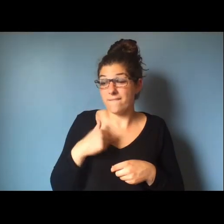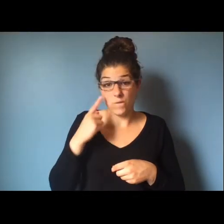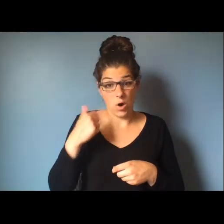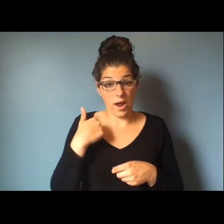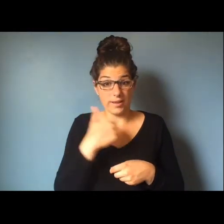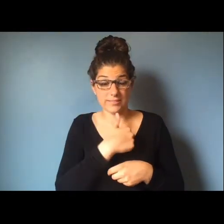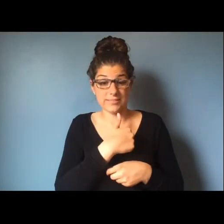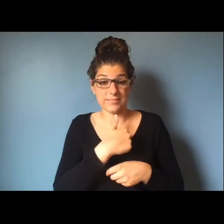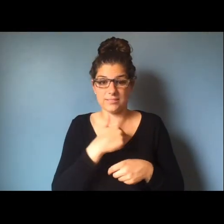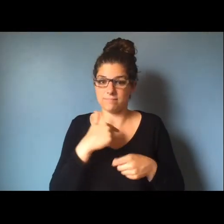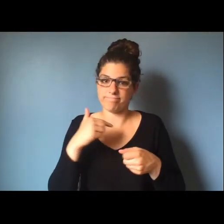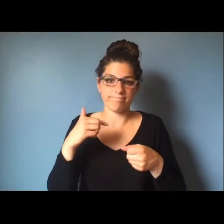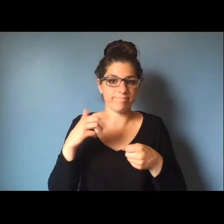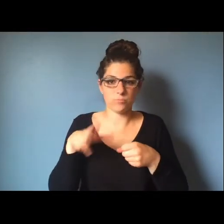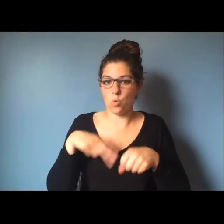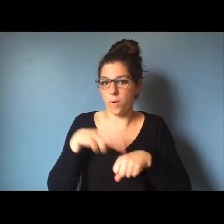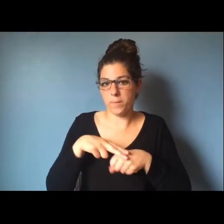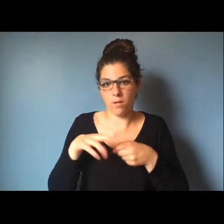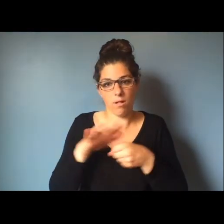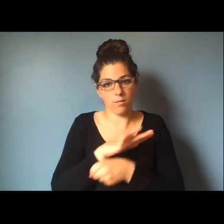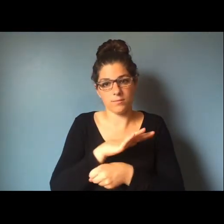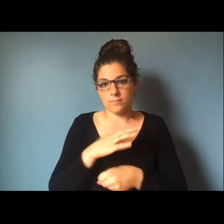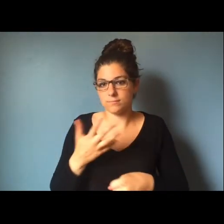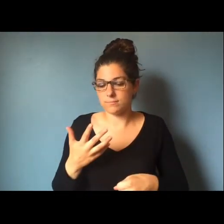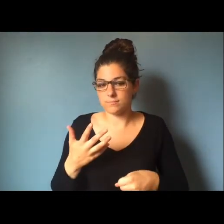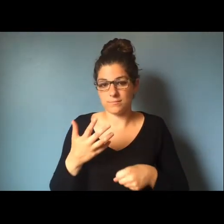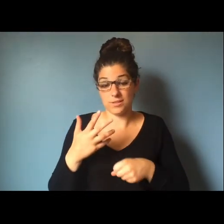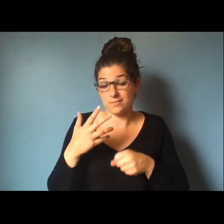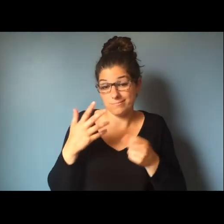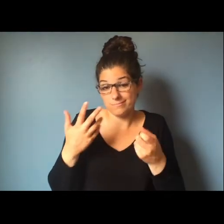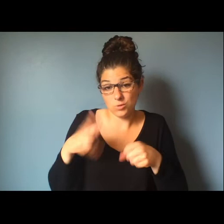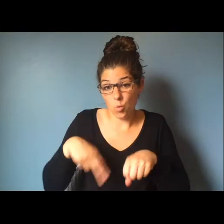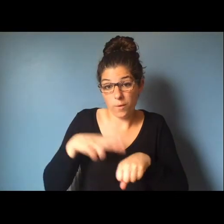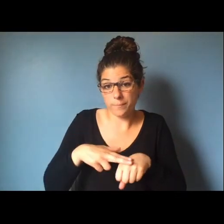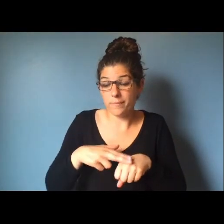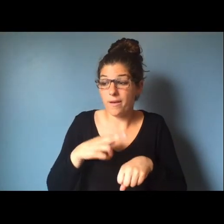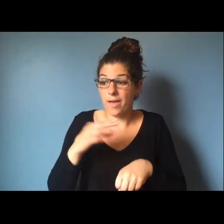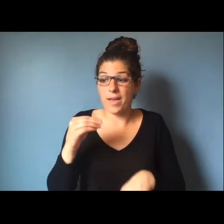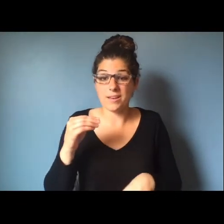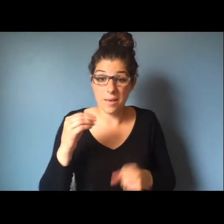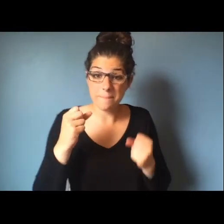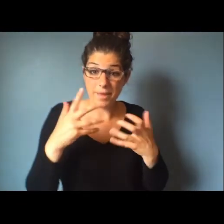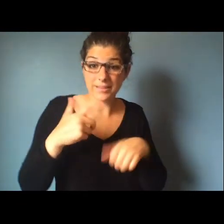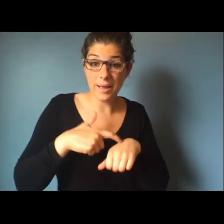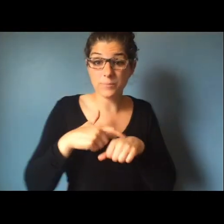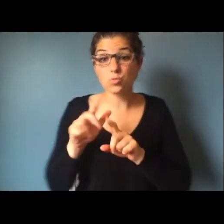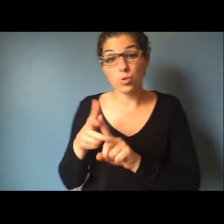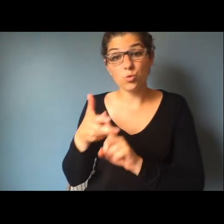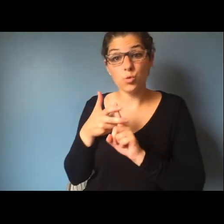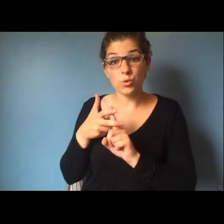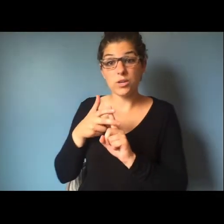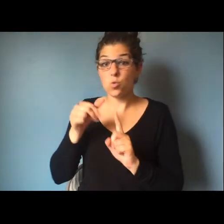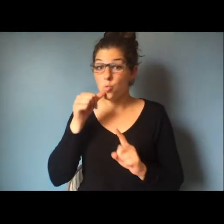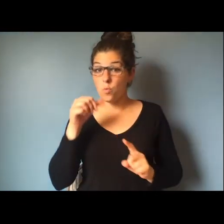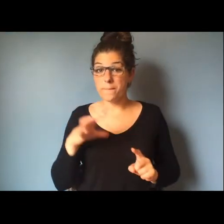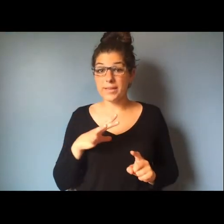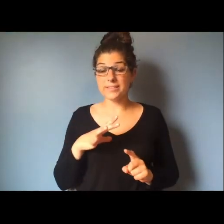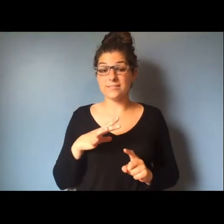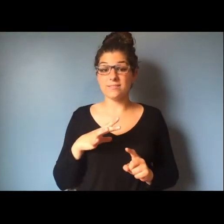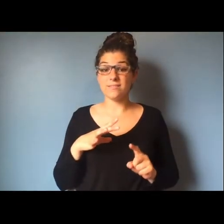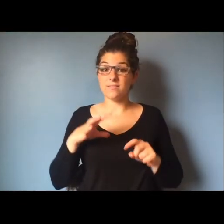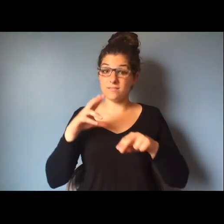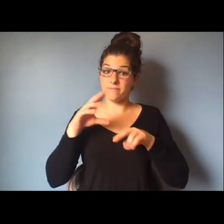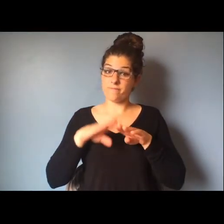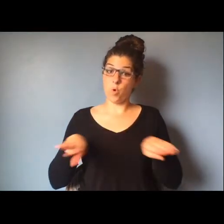us, it's completely normal. Like, it's just the norm. And a lot of times recruiting, when it comes to women for sitting